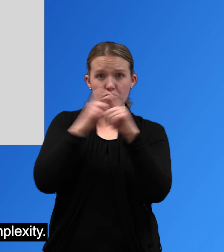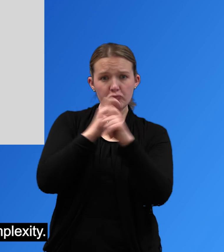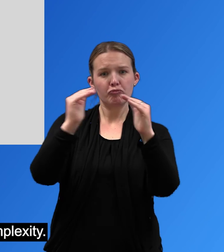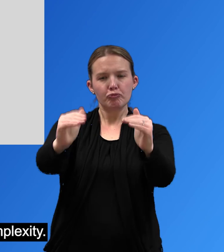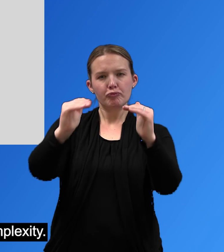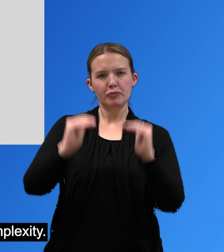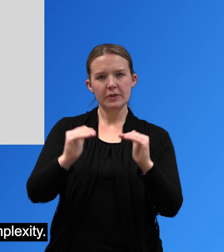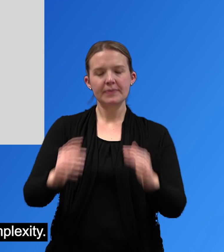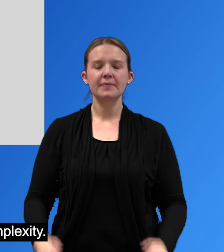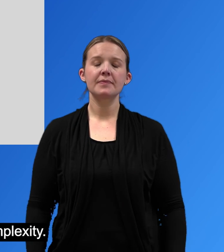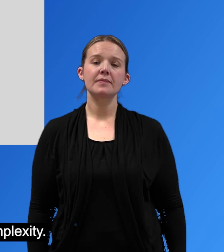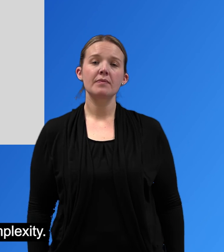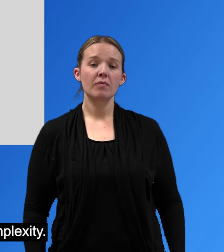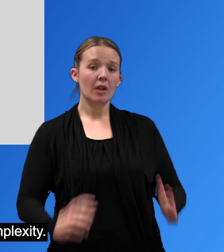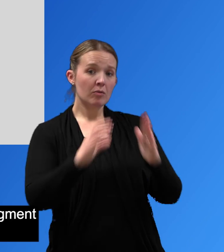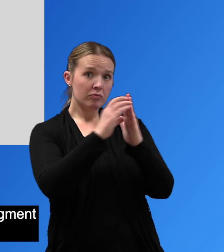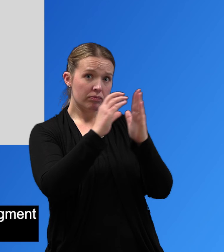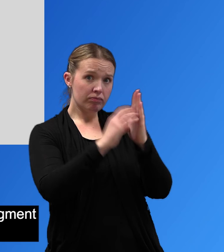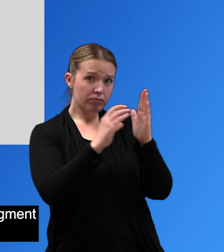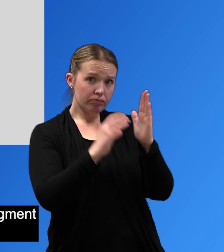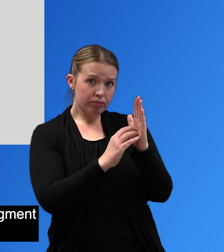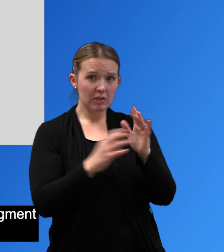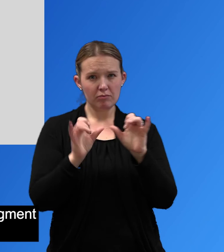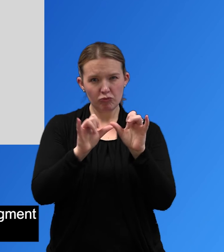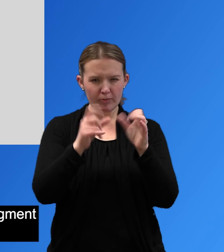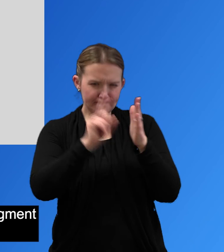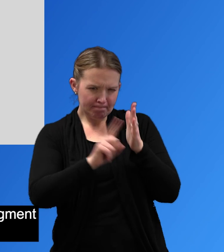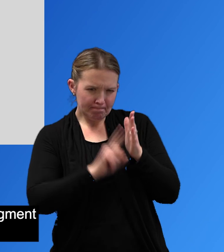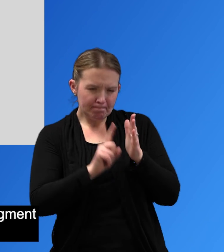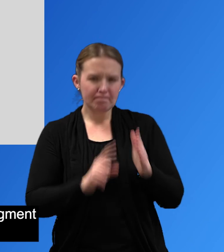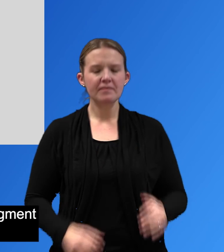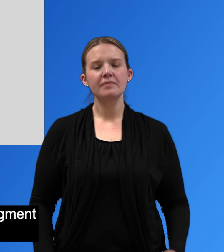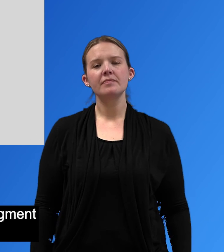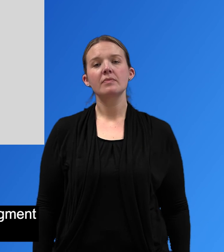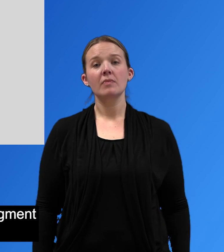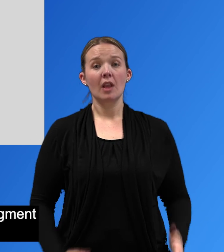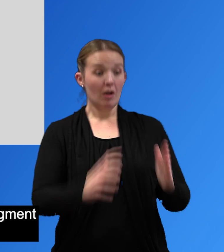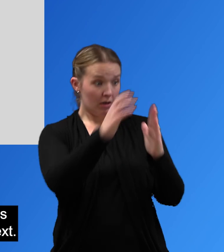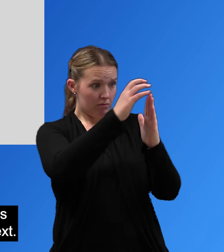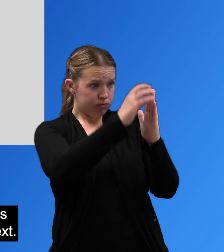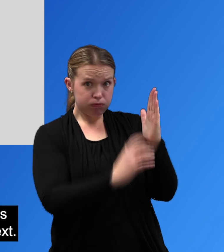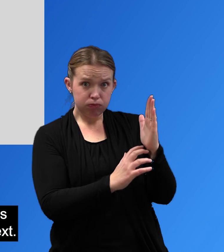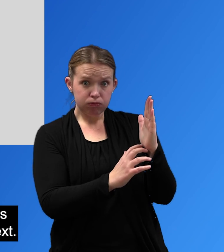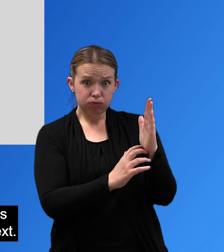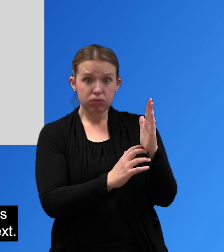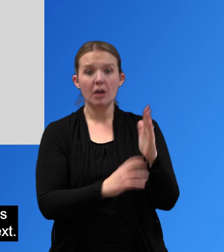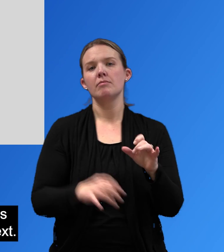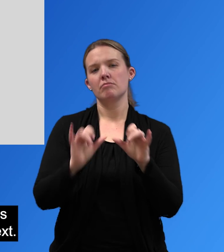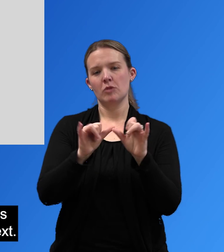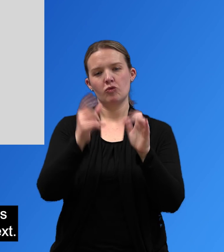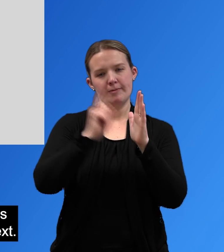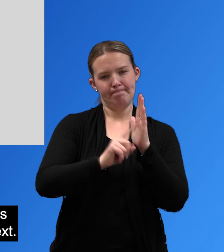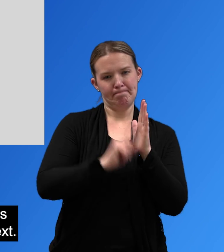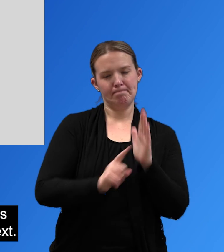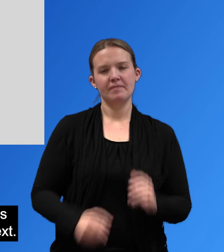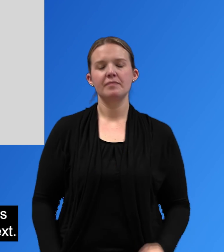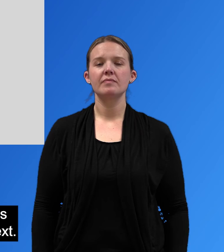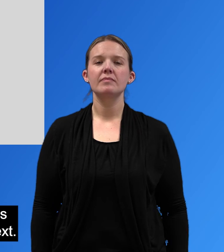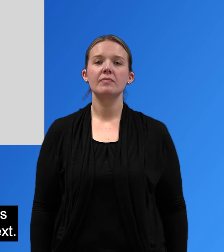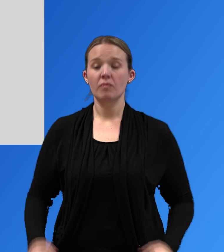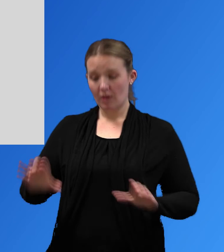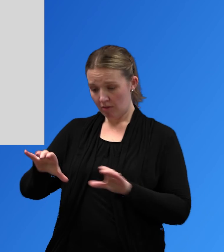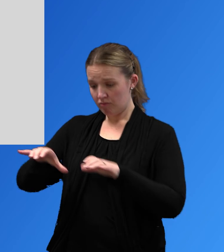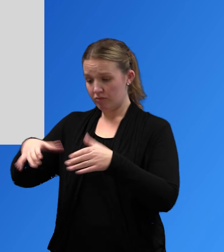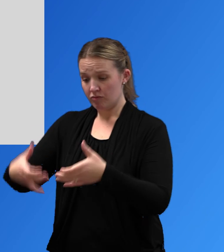level complexity. Check the metrics segment by segment. Check the metrics for the complete text.